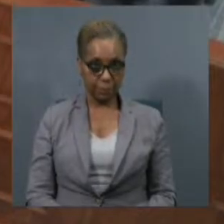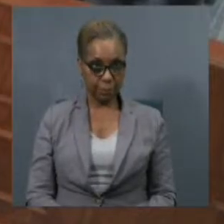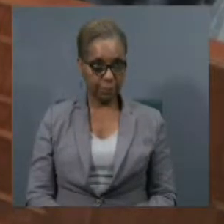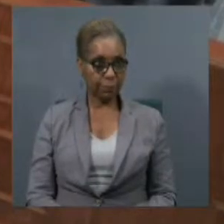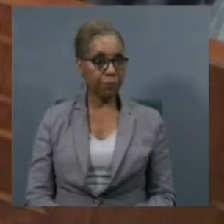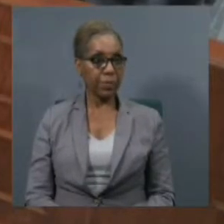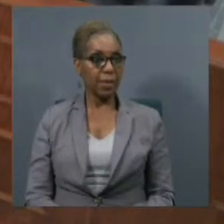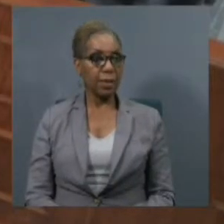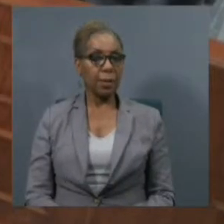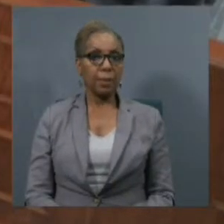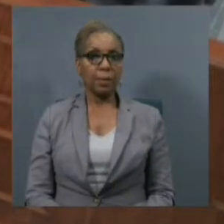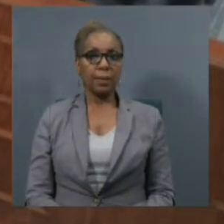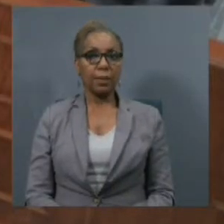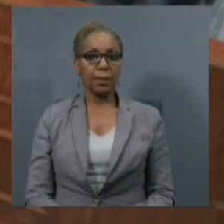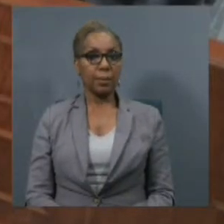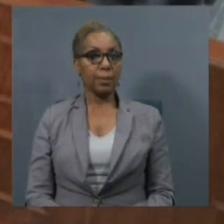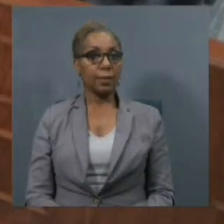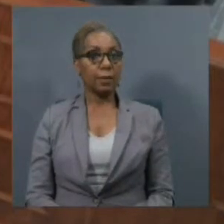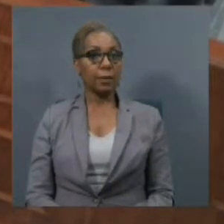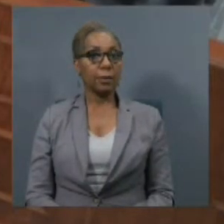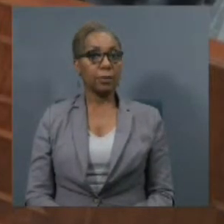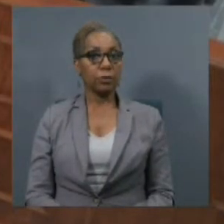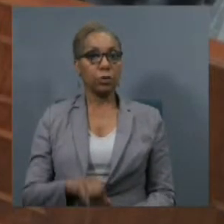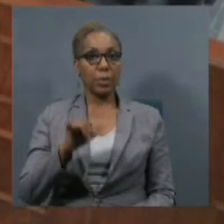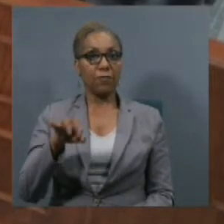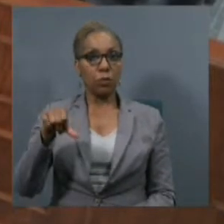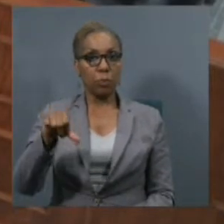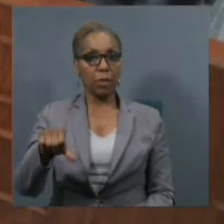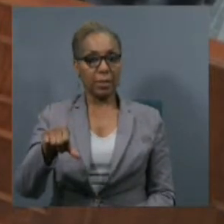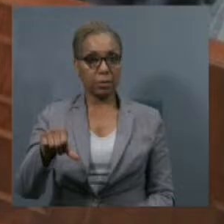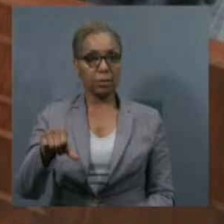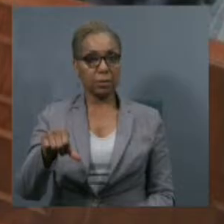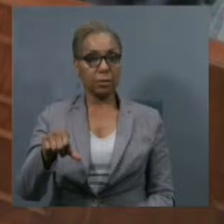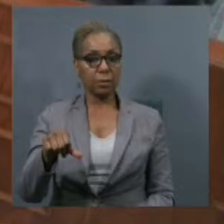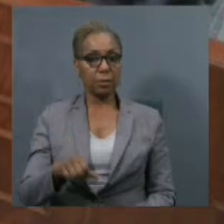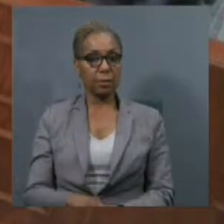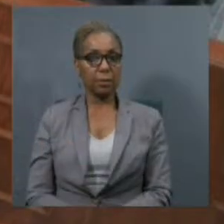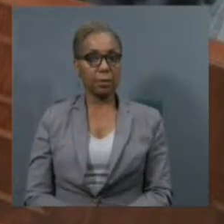I'm sorry. Director, if you'll press.